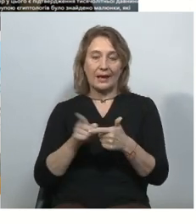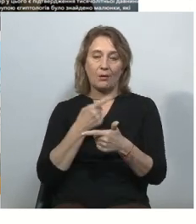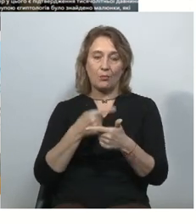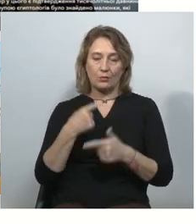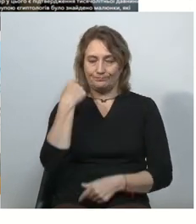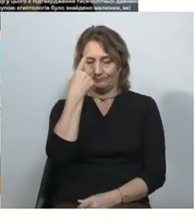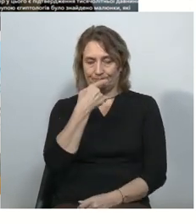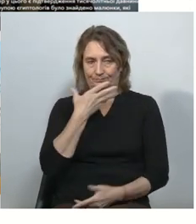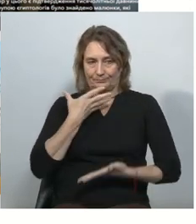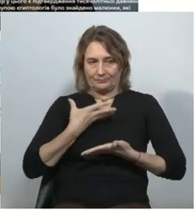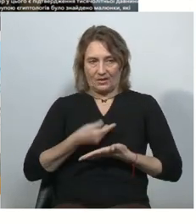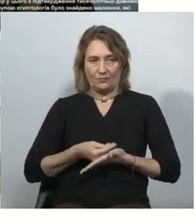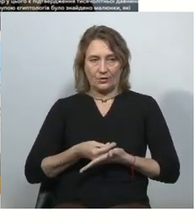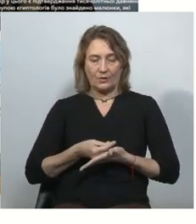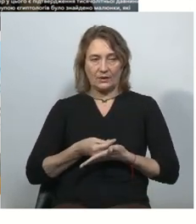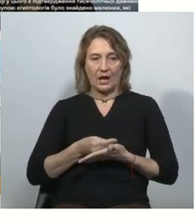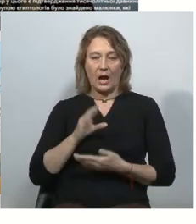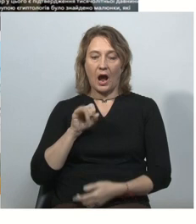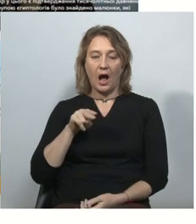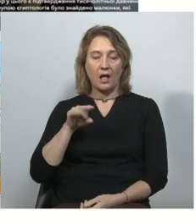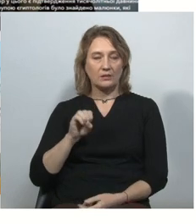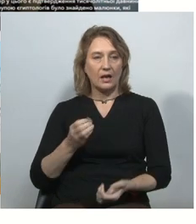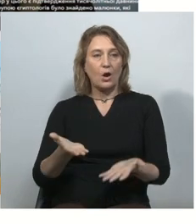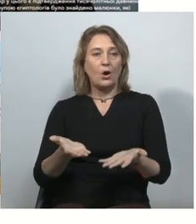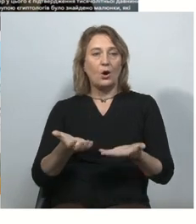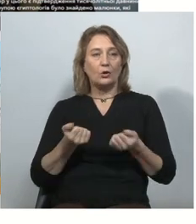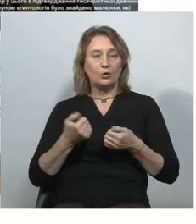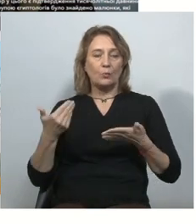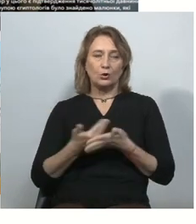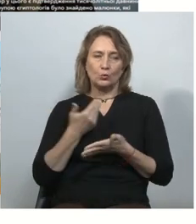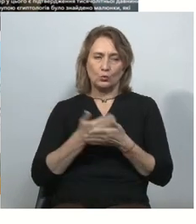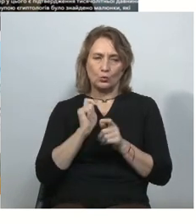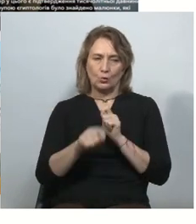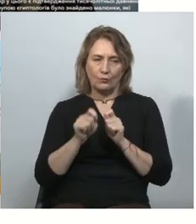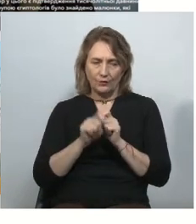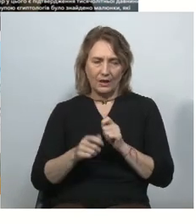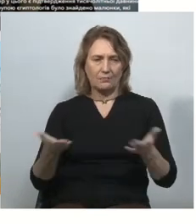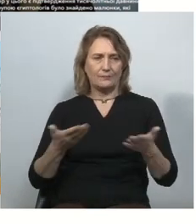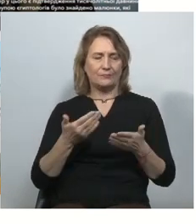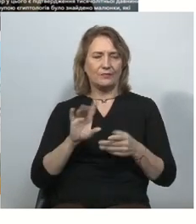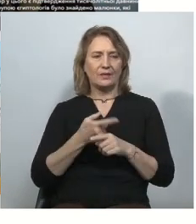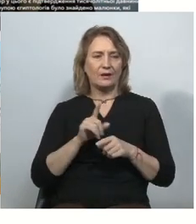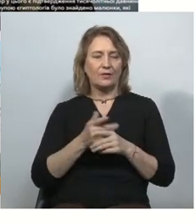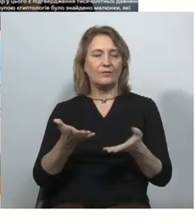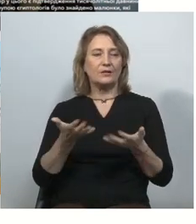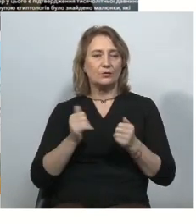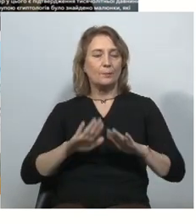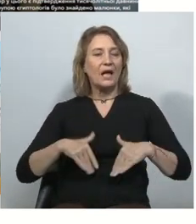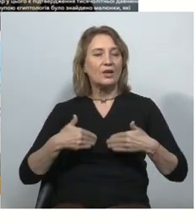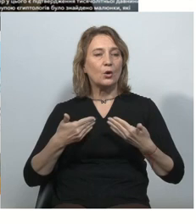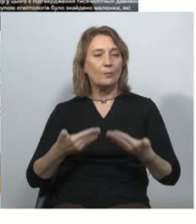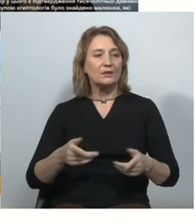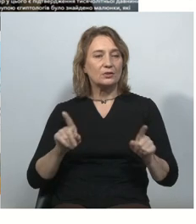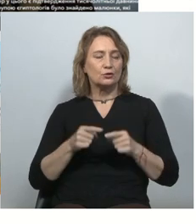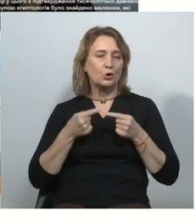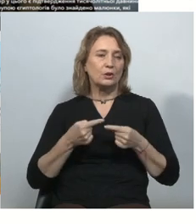It can be played individually or as part of a group. Participants get packages of